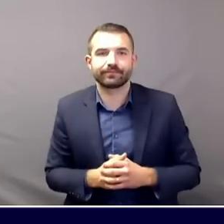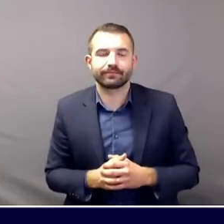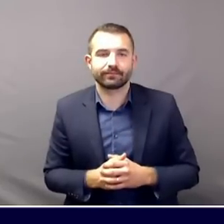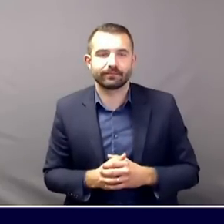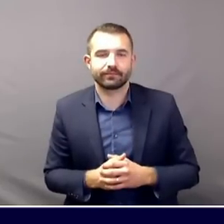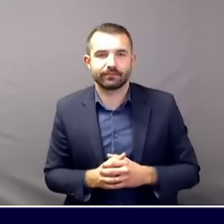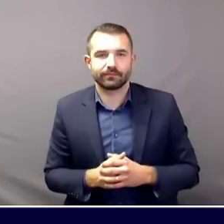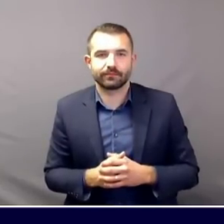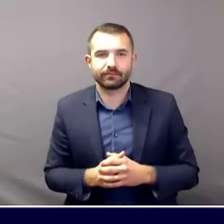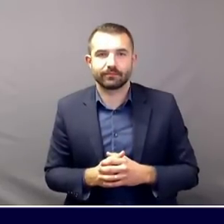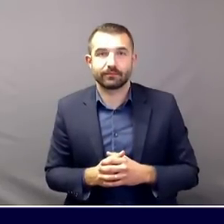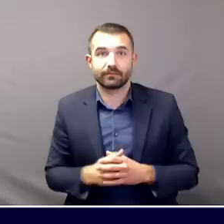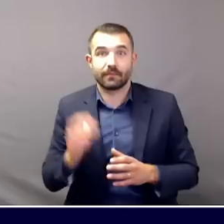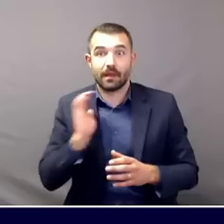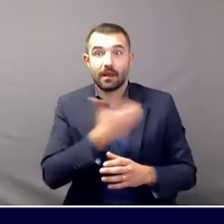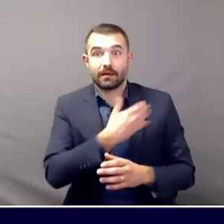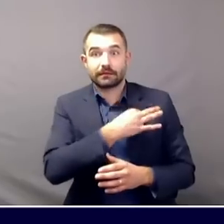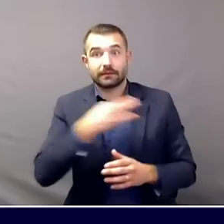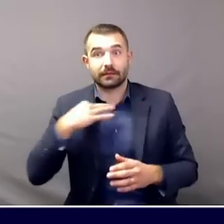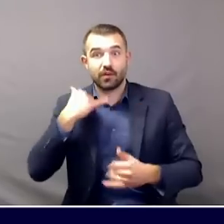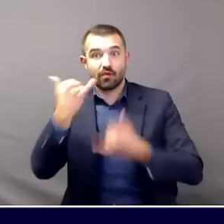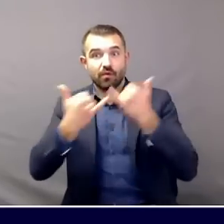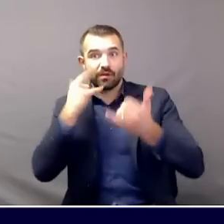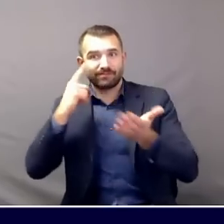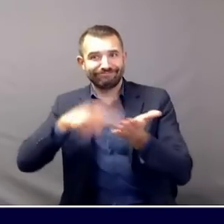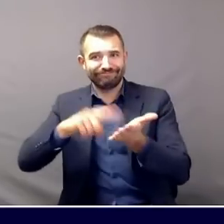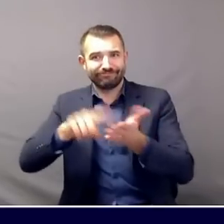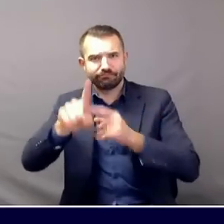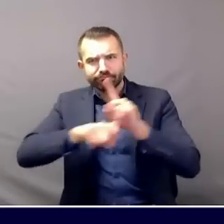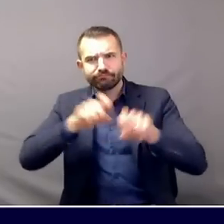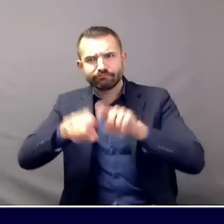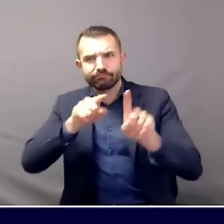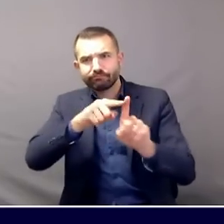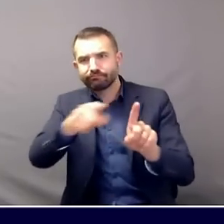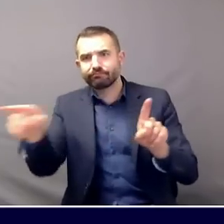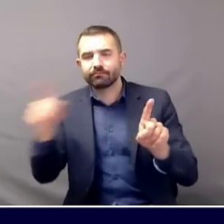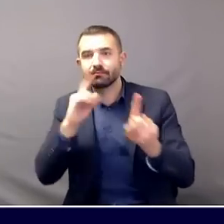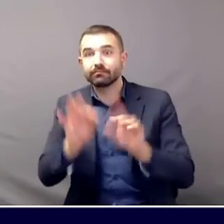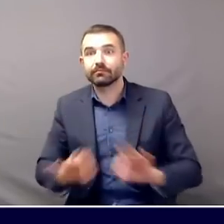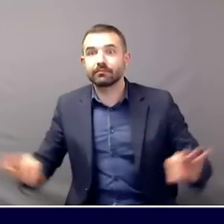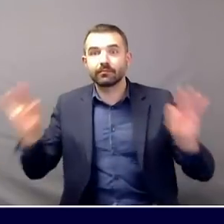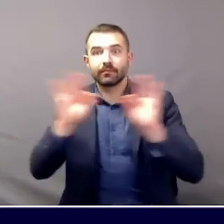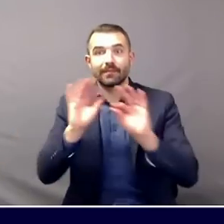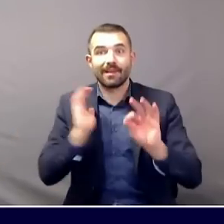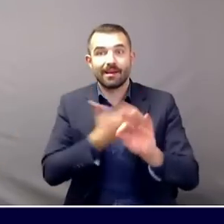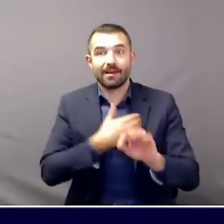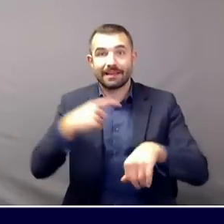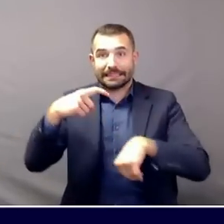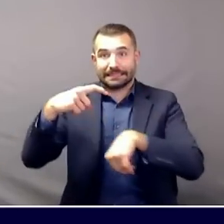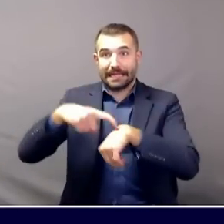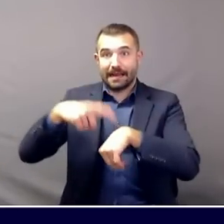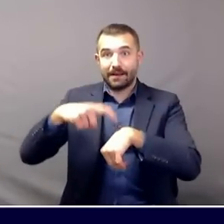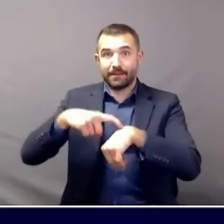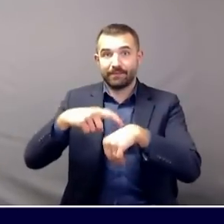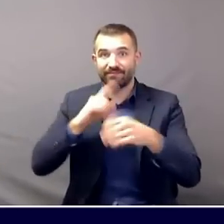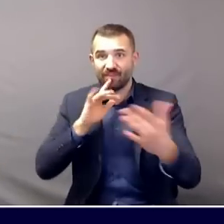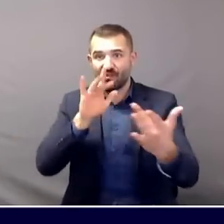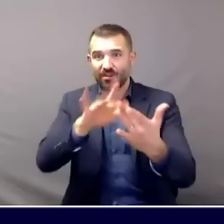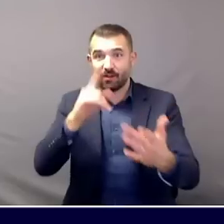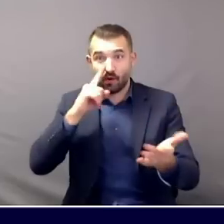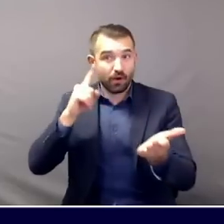make sure we are focusing our resources on those individuals who are the most likely to have